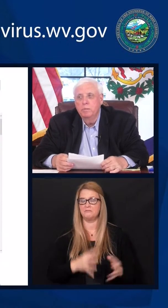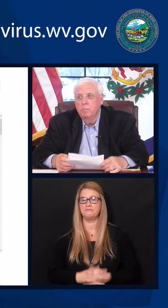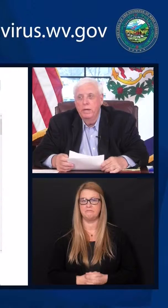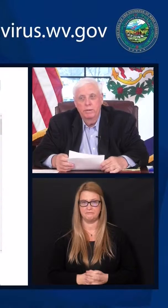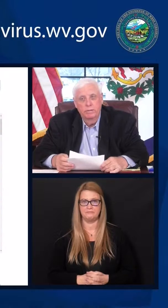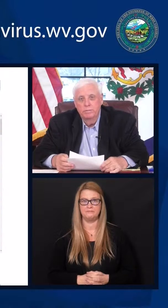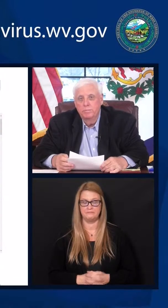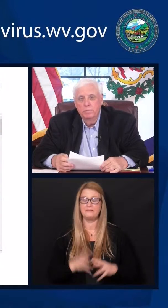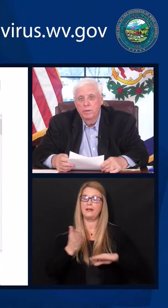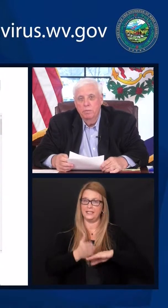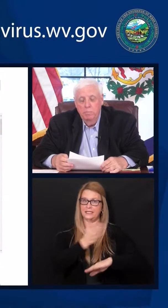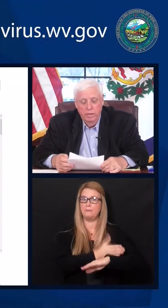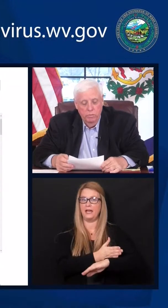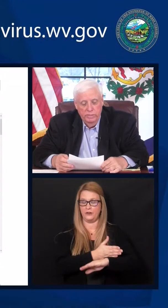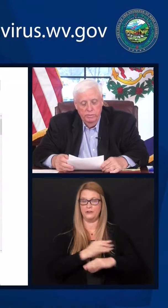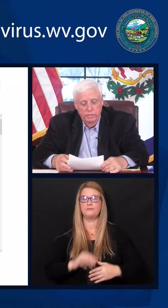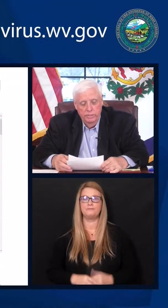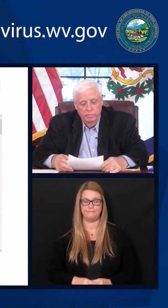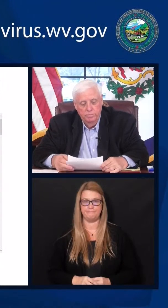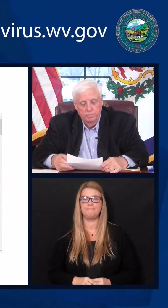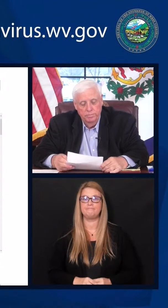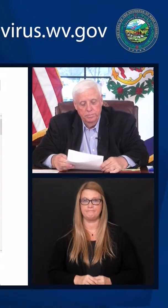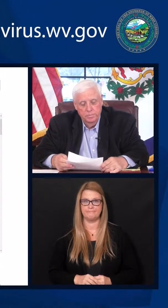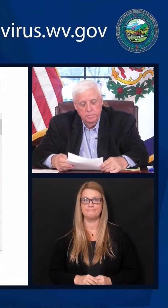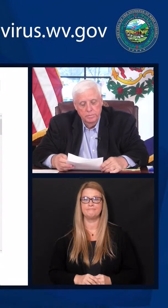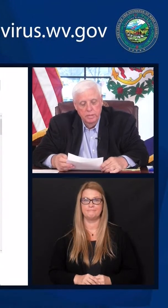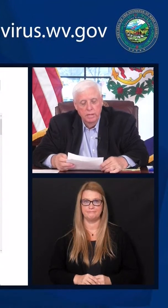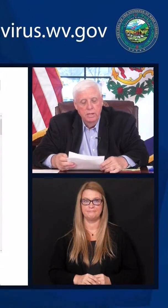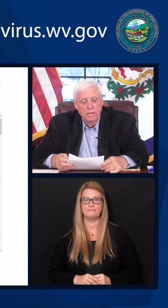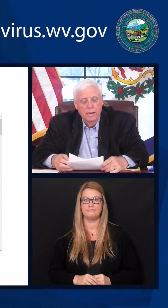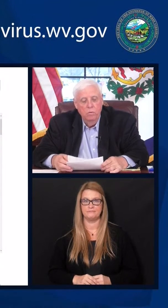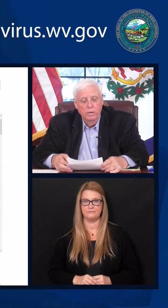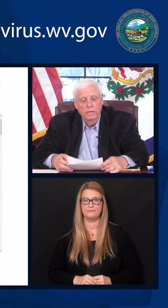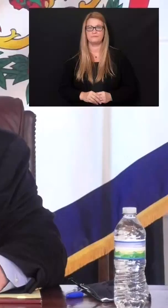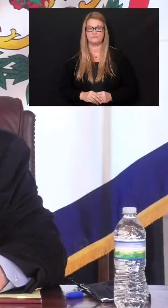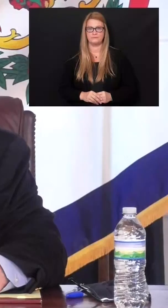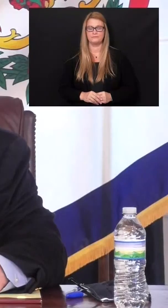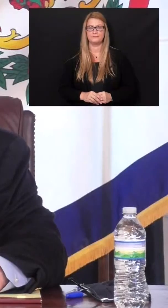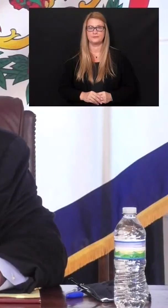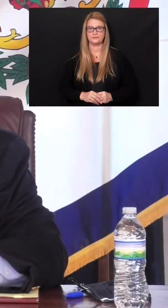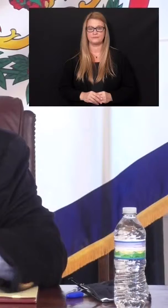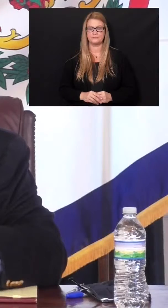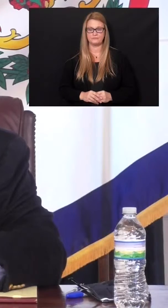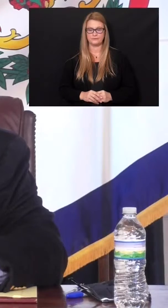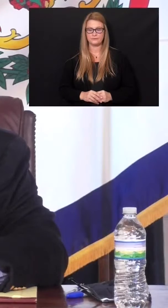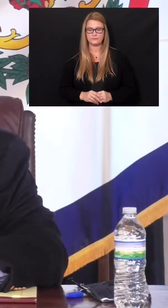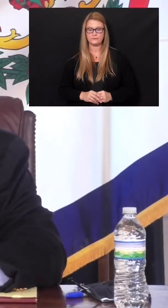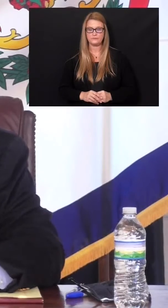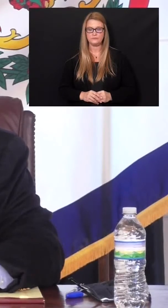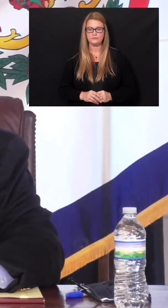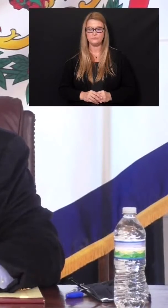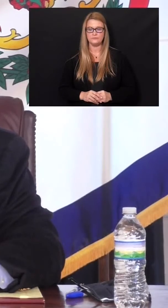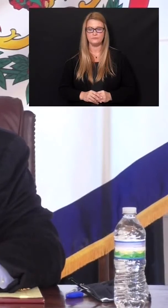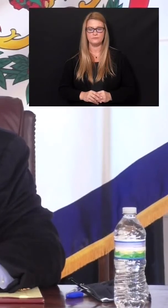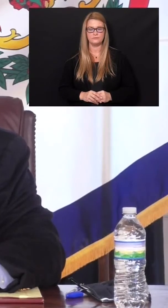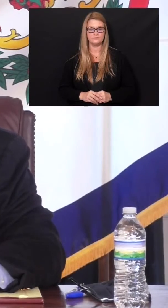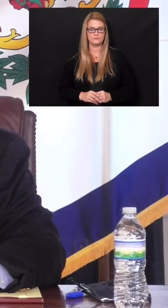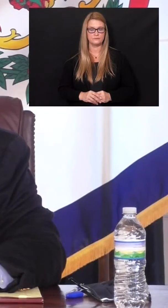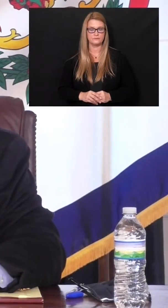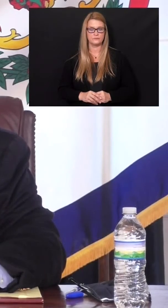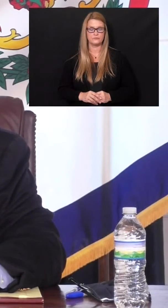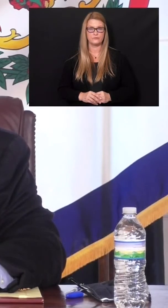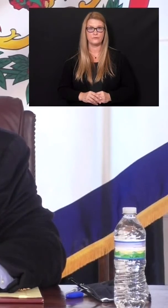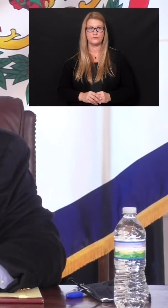We're getting better. We're getting better, West Virginia. I want to tell you this, there is one of the things